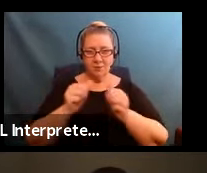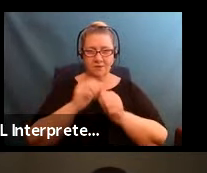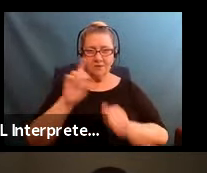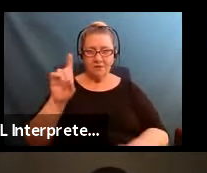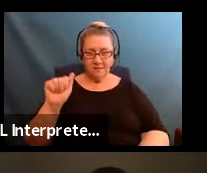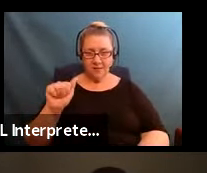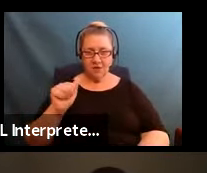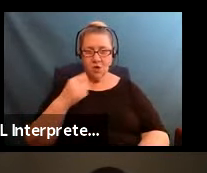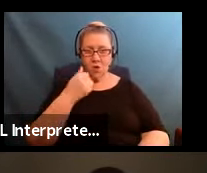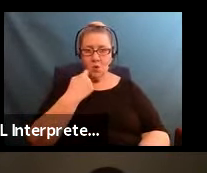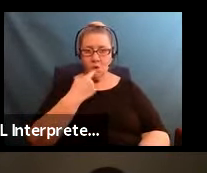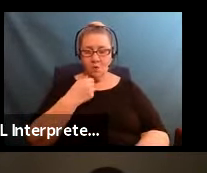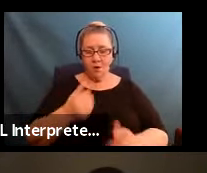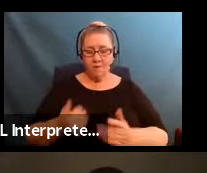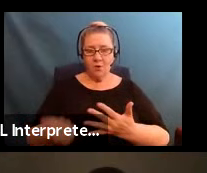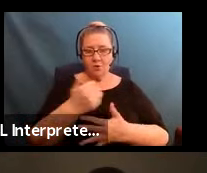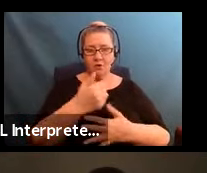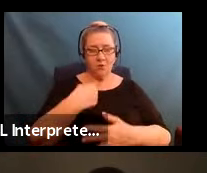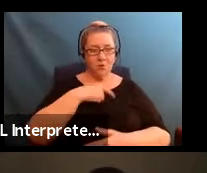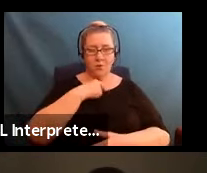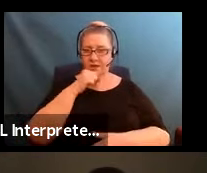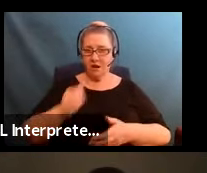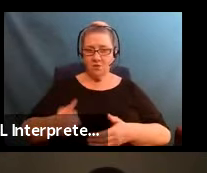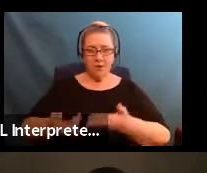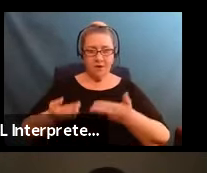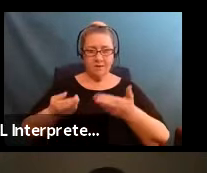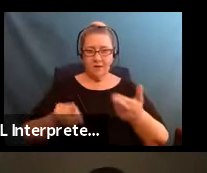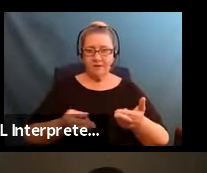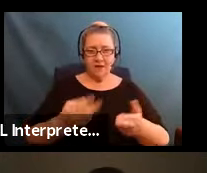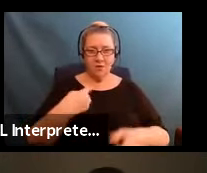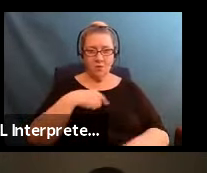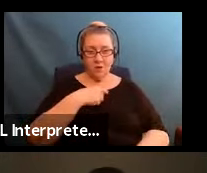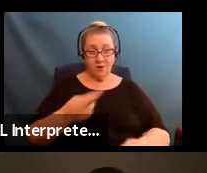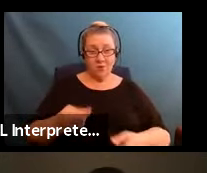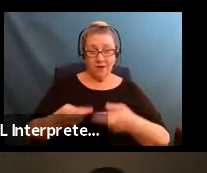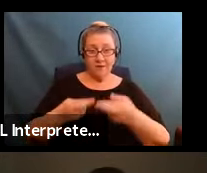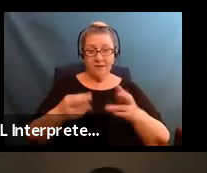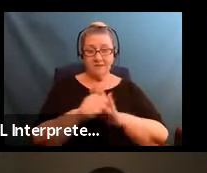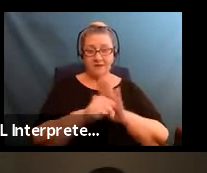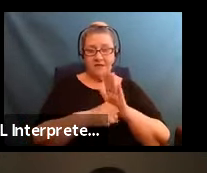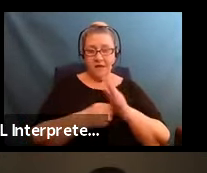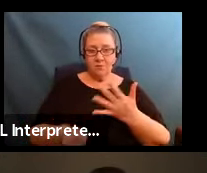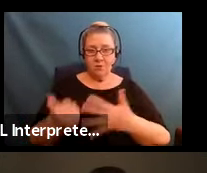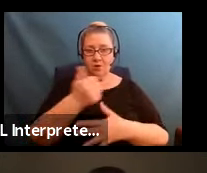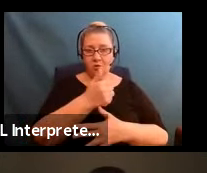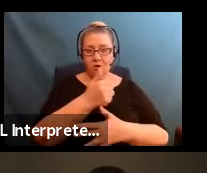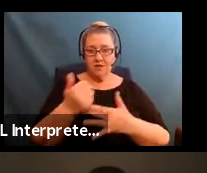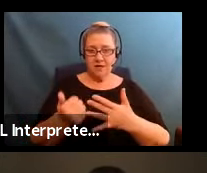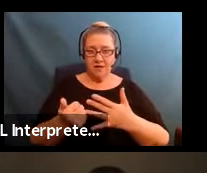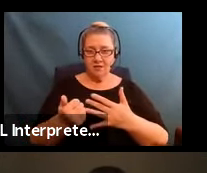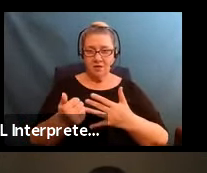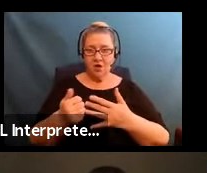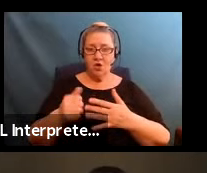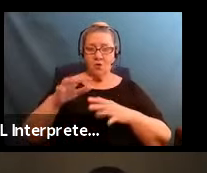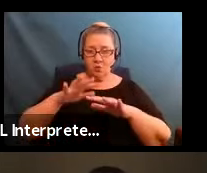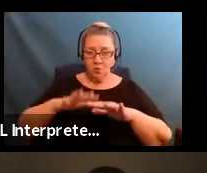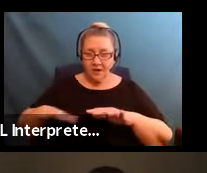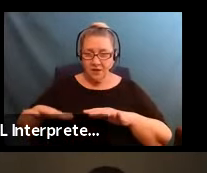prioritized. We did not recommend that. We recommended that the state prioritize regional center